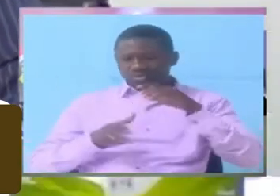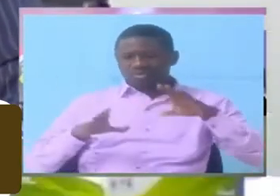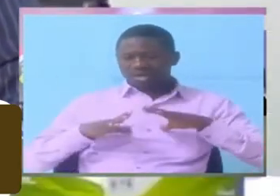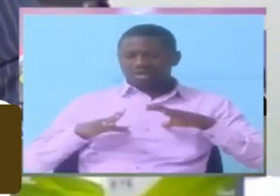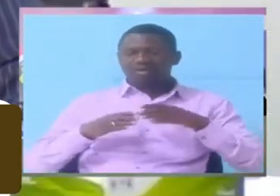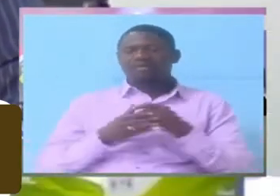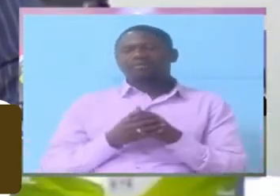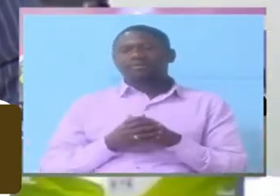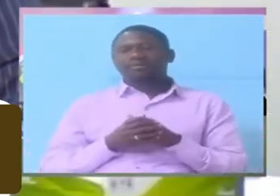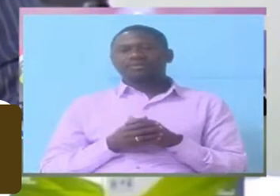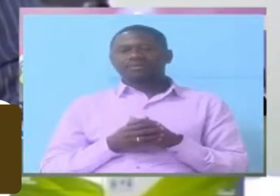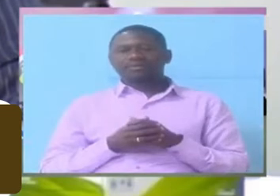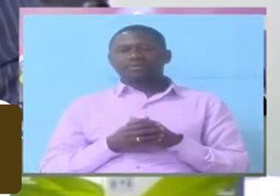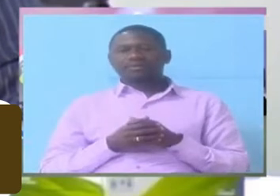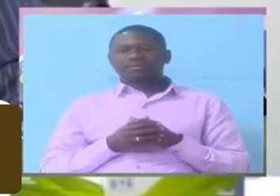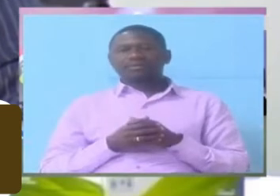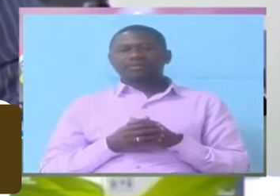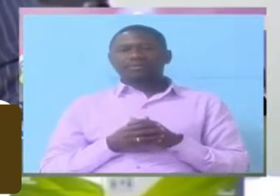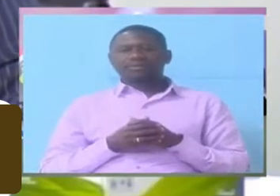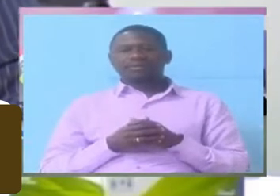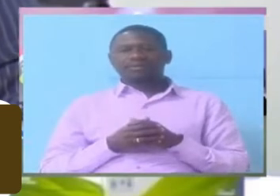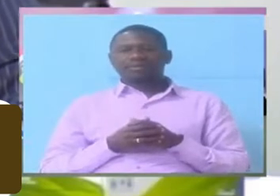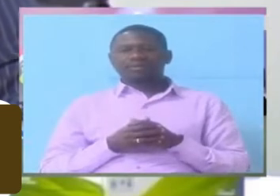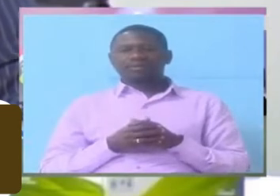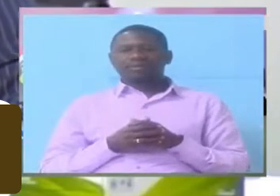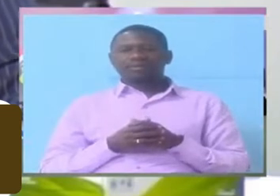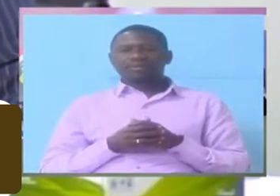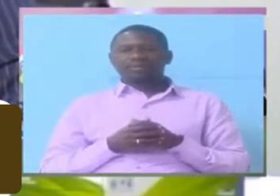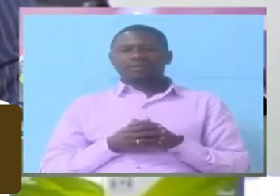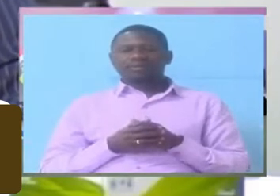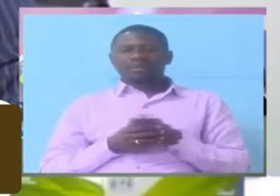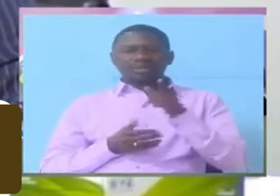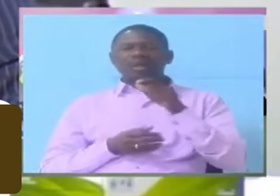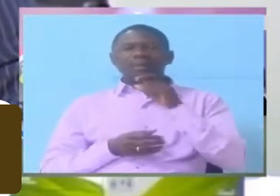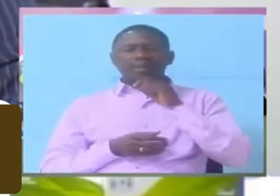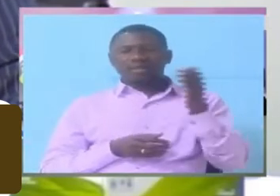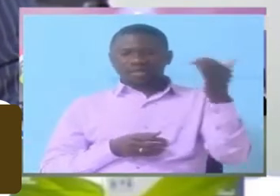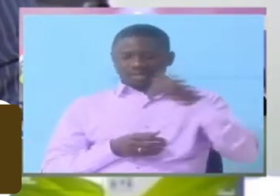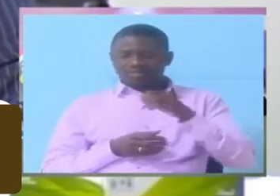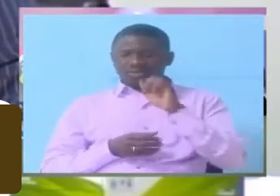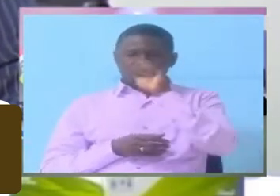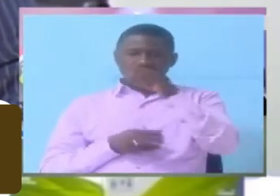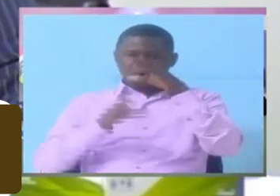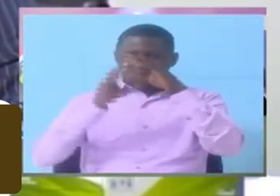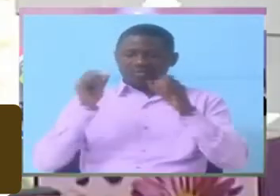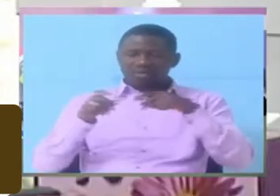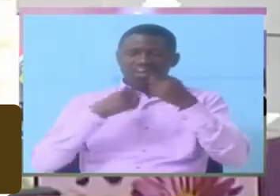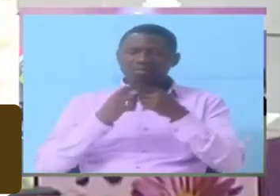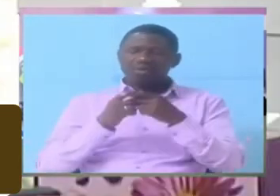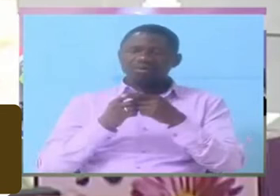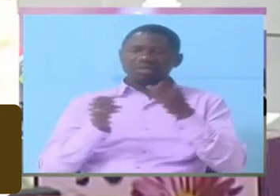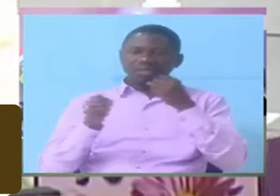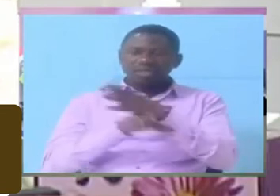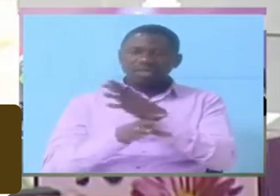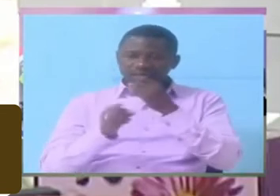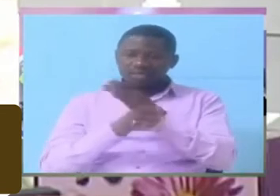ever come to your office about the case of the Ghanaians? Ananati office oro bang Ghanaiano la kula ba. No. Honey. He came